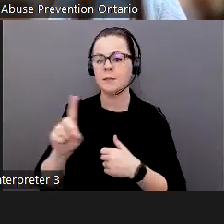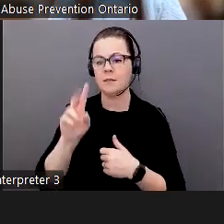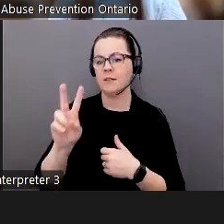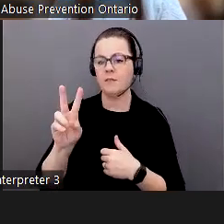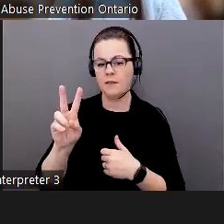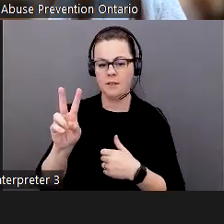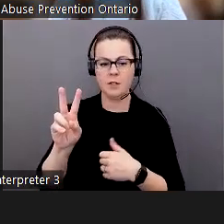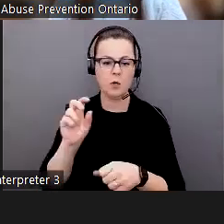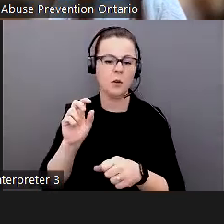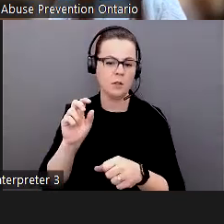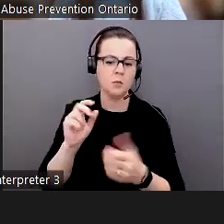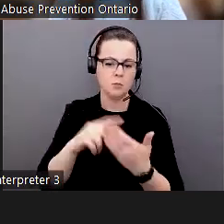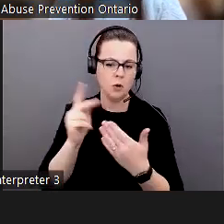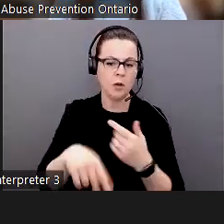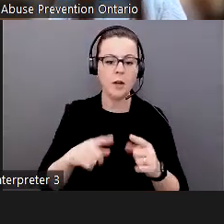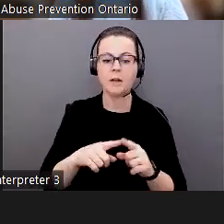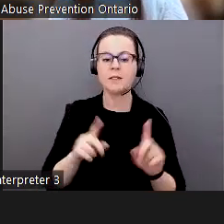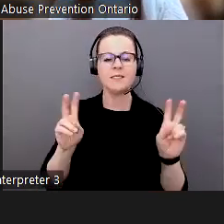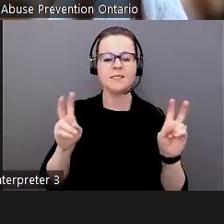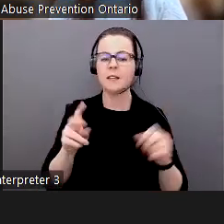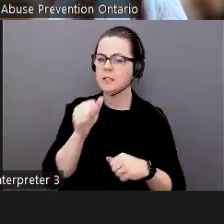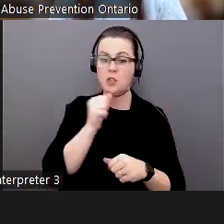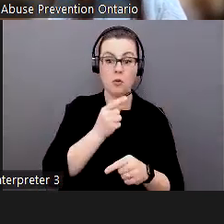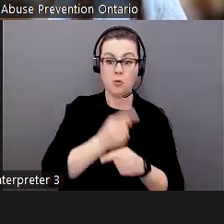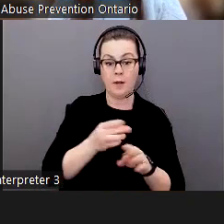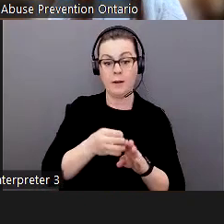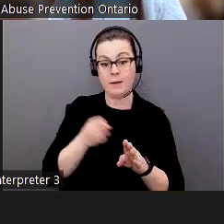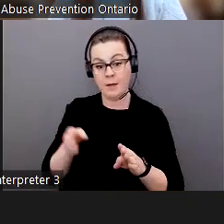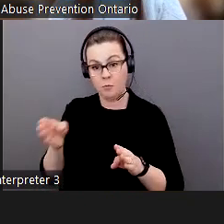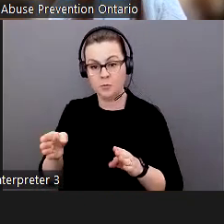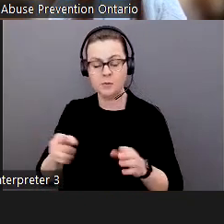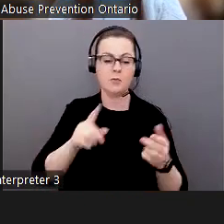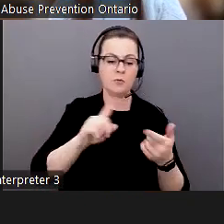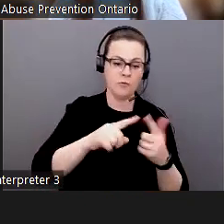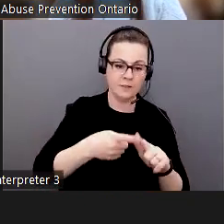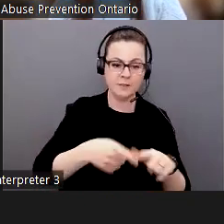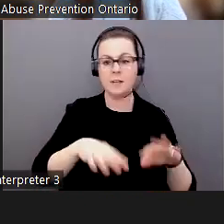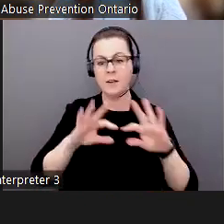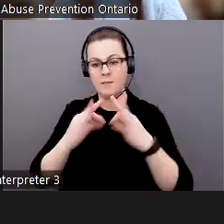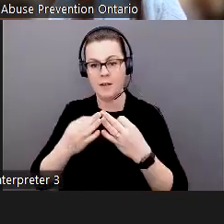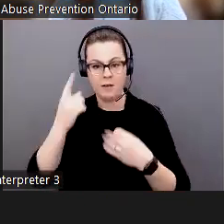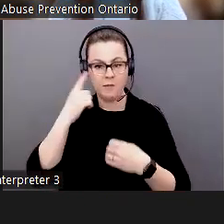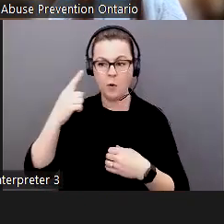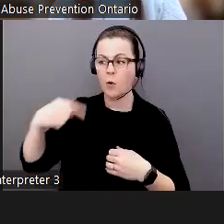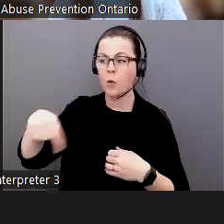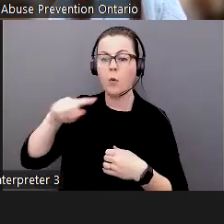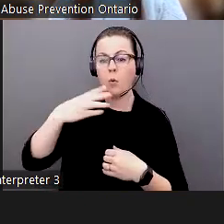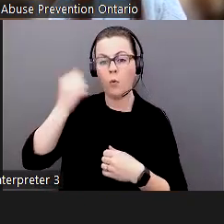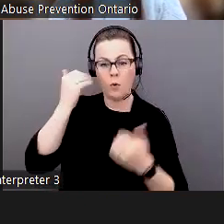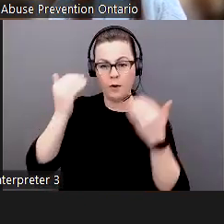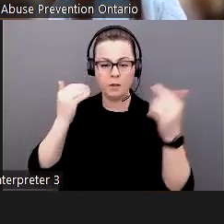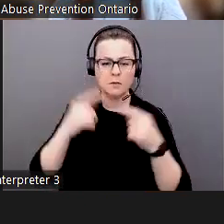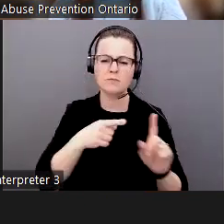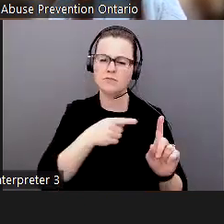and families for older adults. Margaret is very passionate in her belief that everyone has an important contribution to